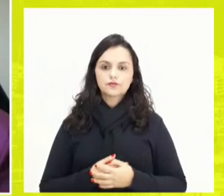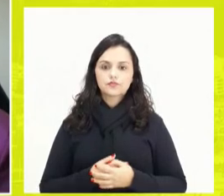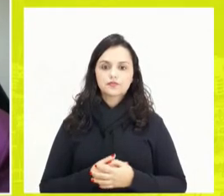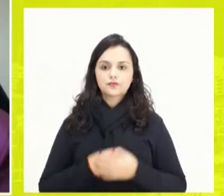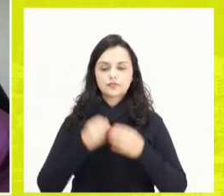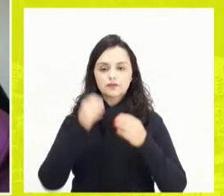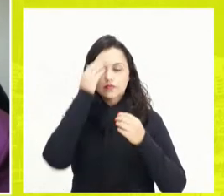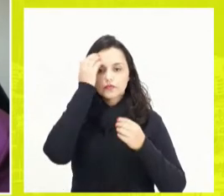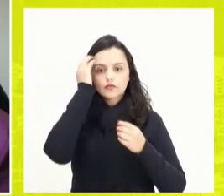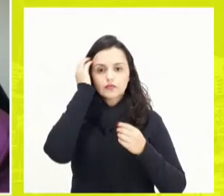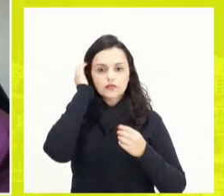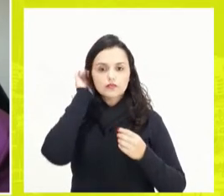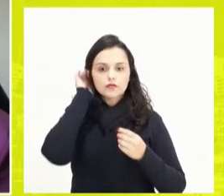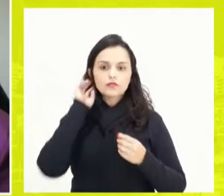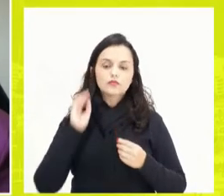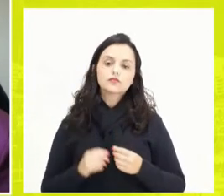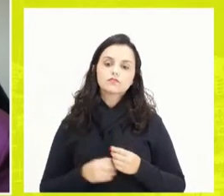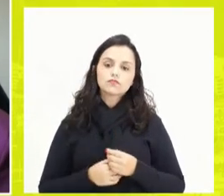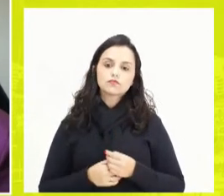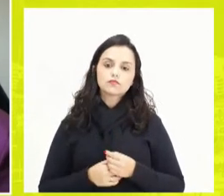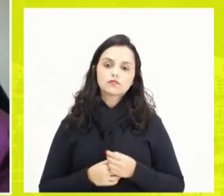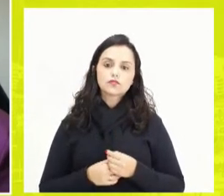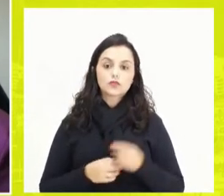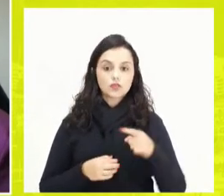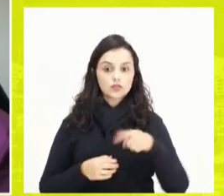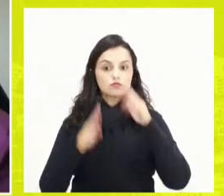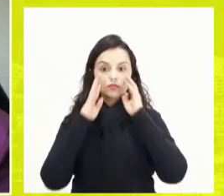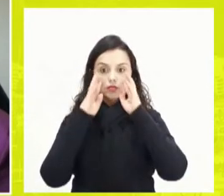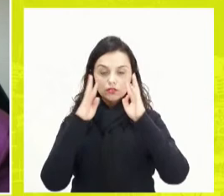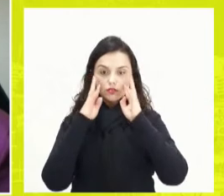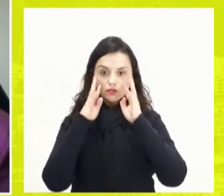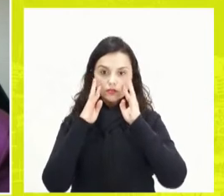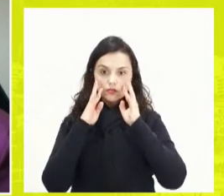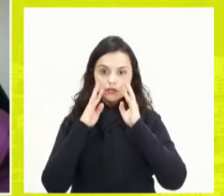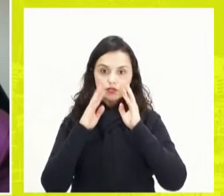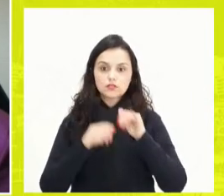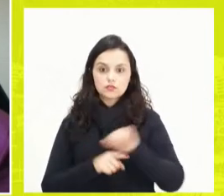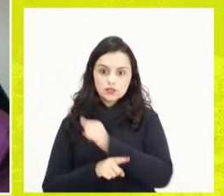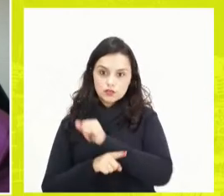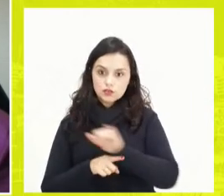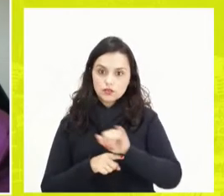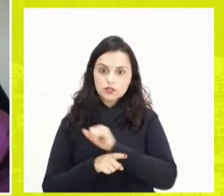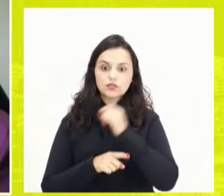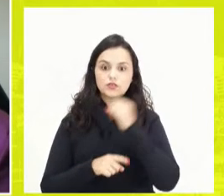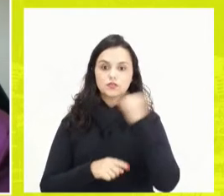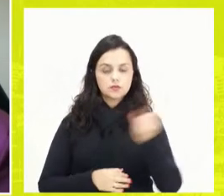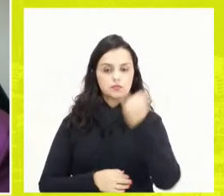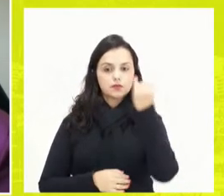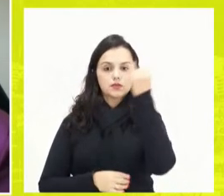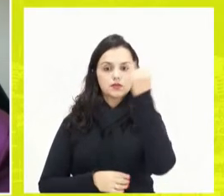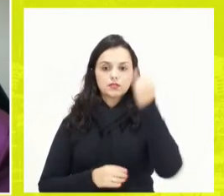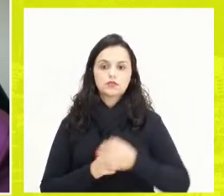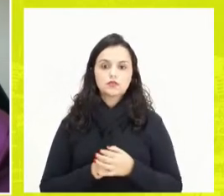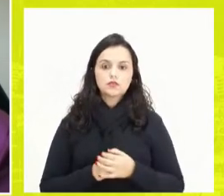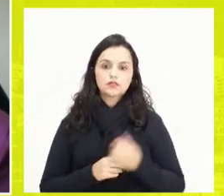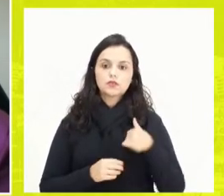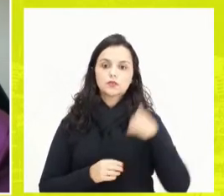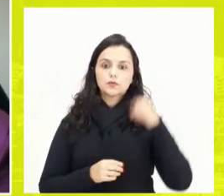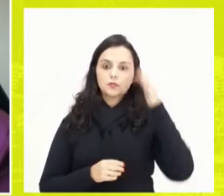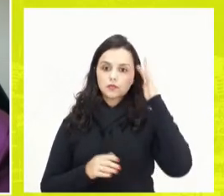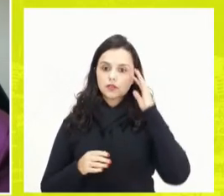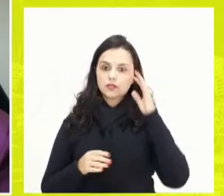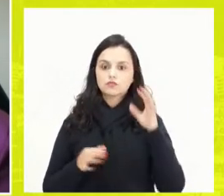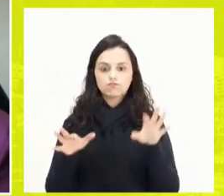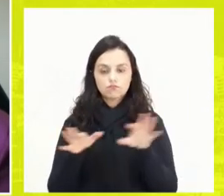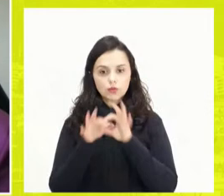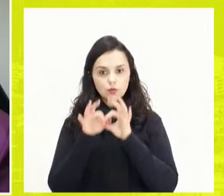a front that we are paying increasingly more attention increasingly more important has